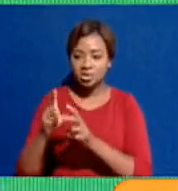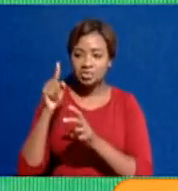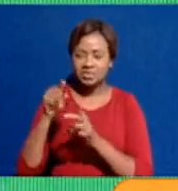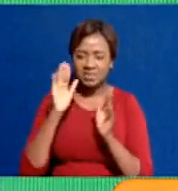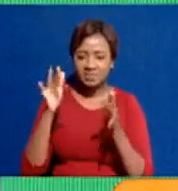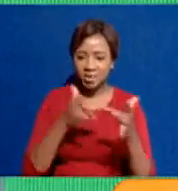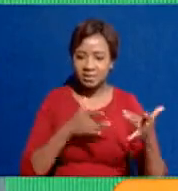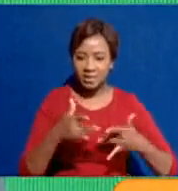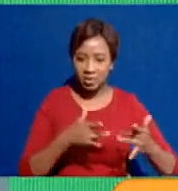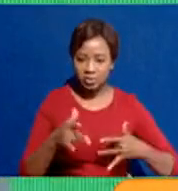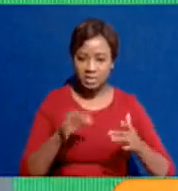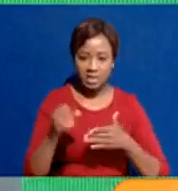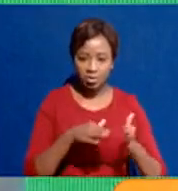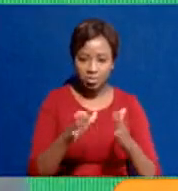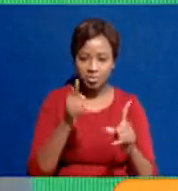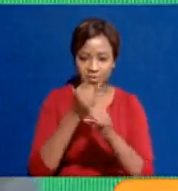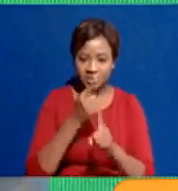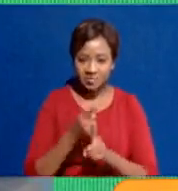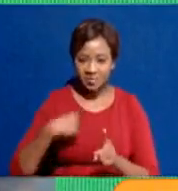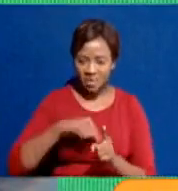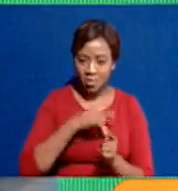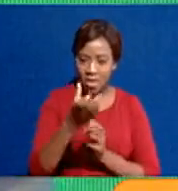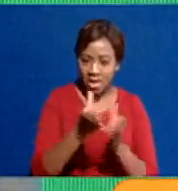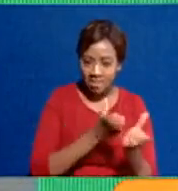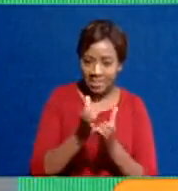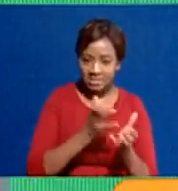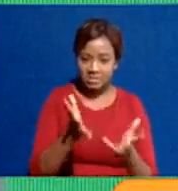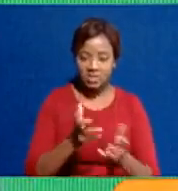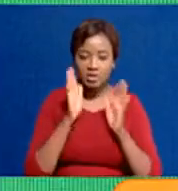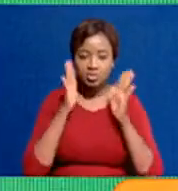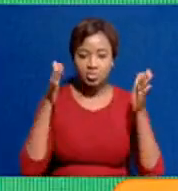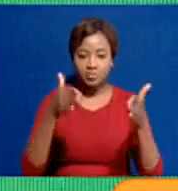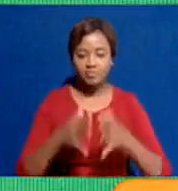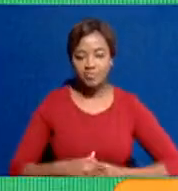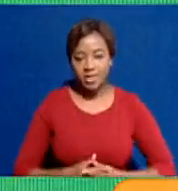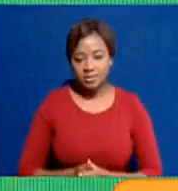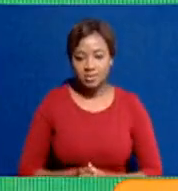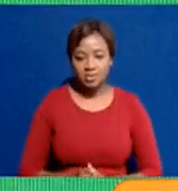concerns and opportunities that as a business you need to pay attention to.